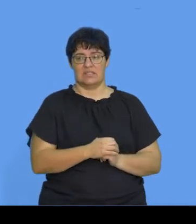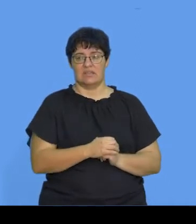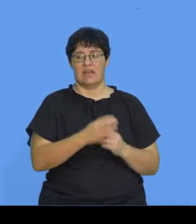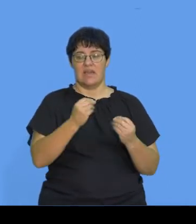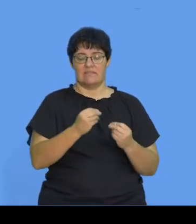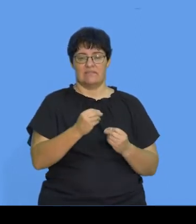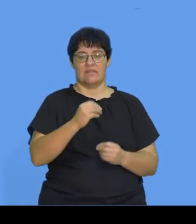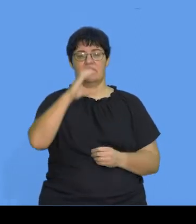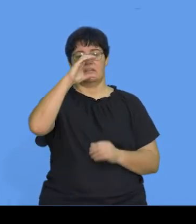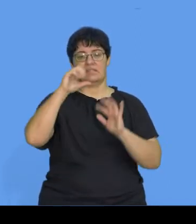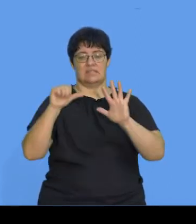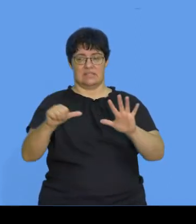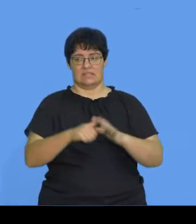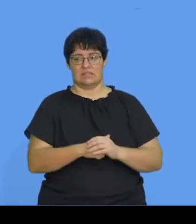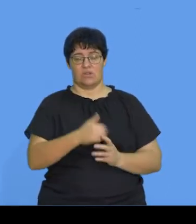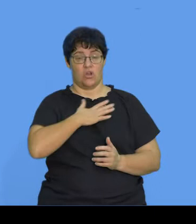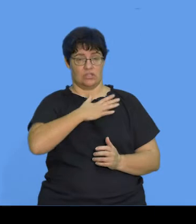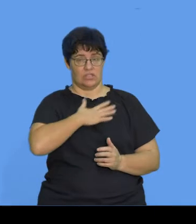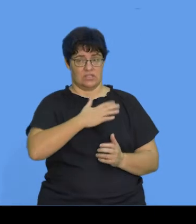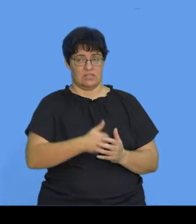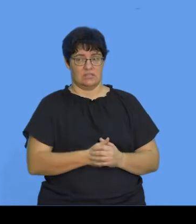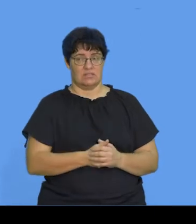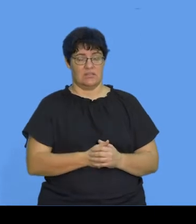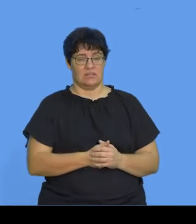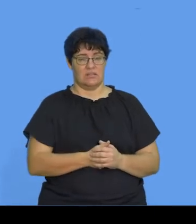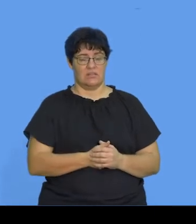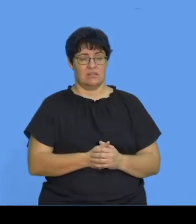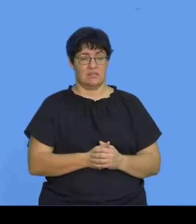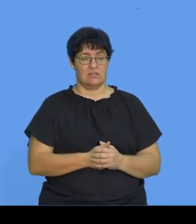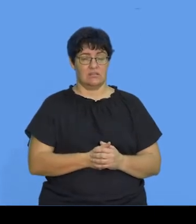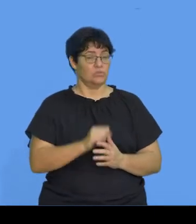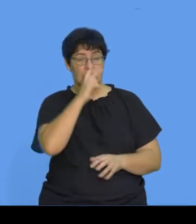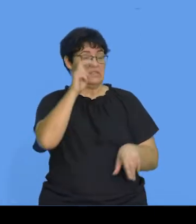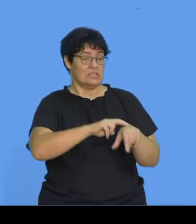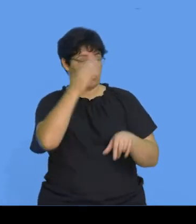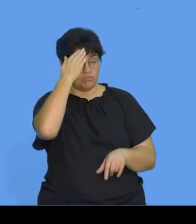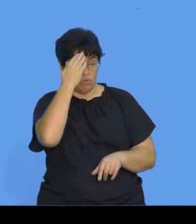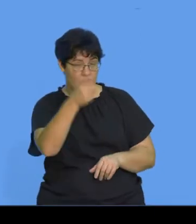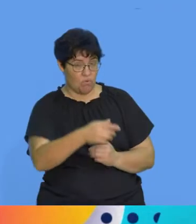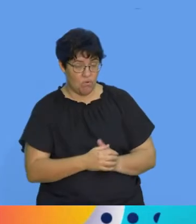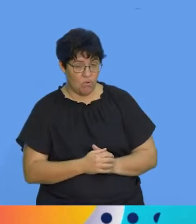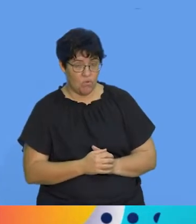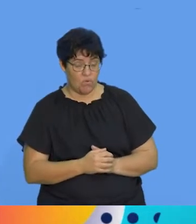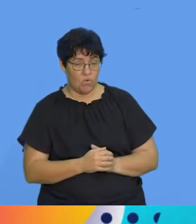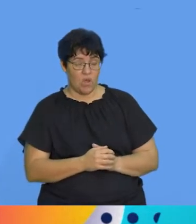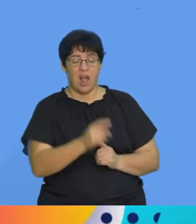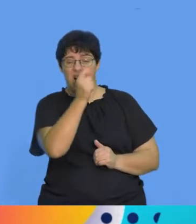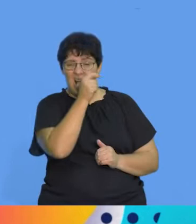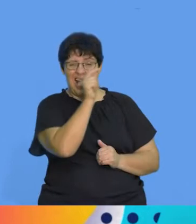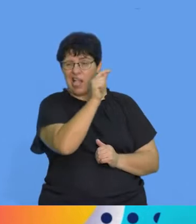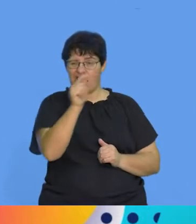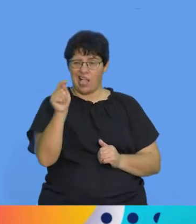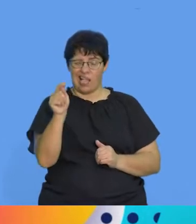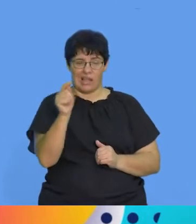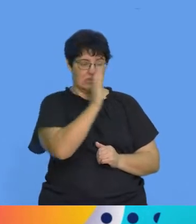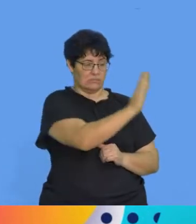hydrogens, which means I have got 6 oxygens. You don't need to know that. You do not need to know or write